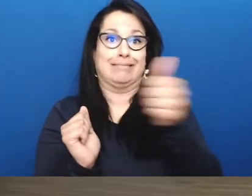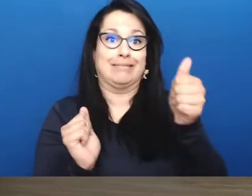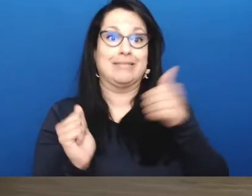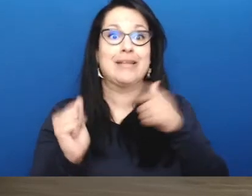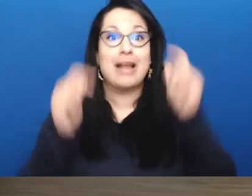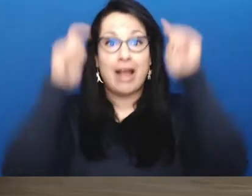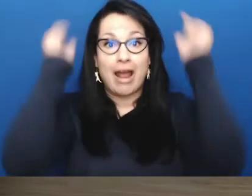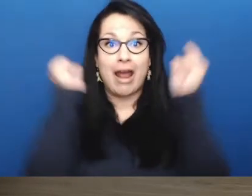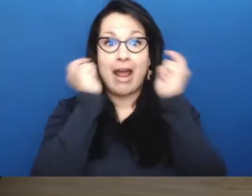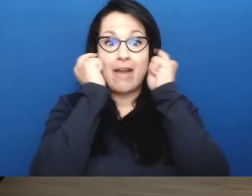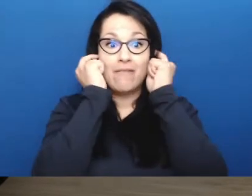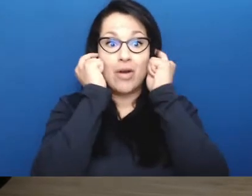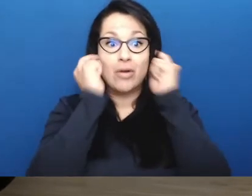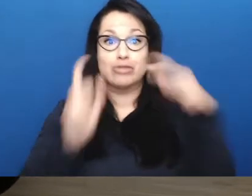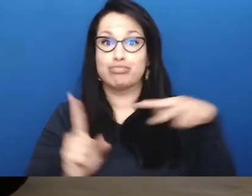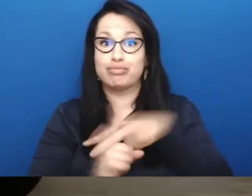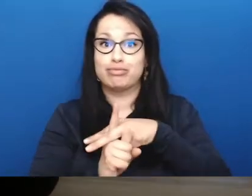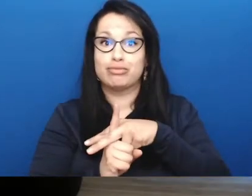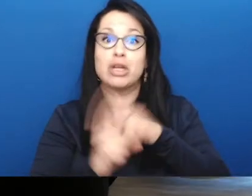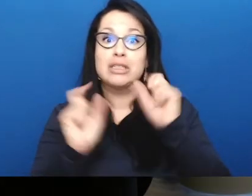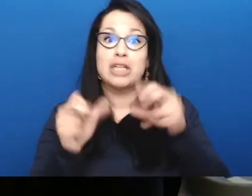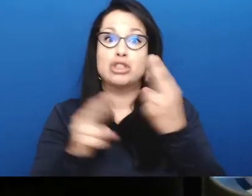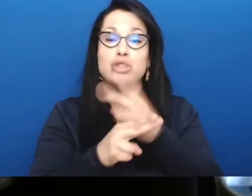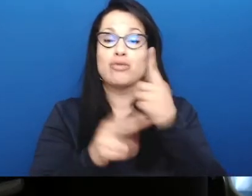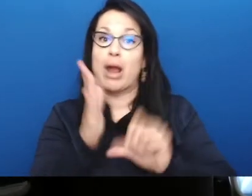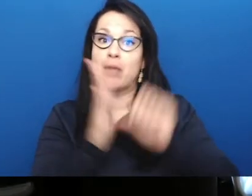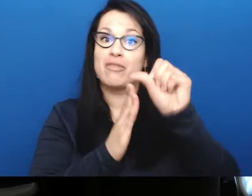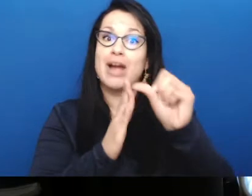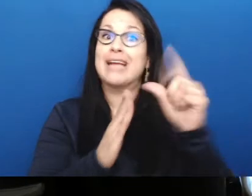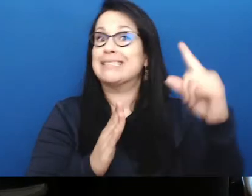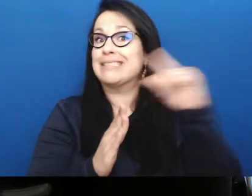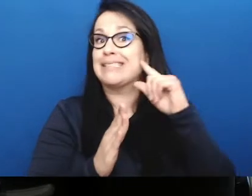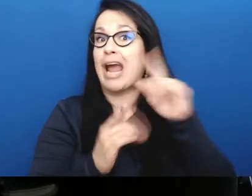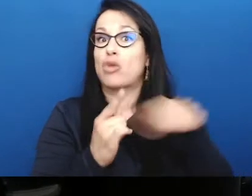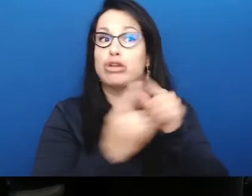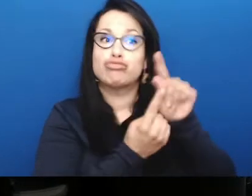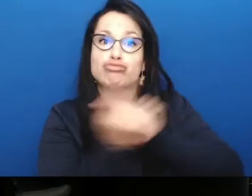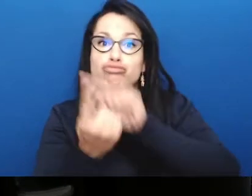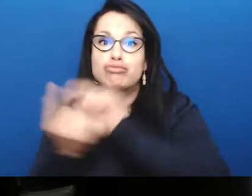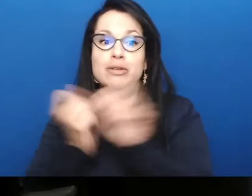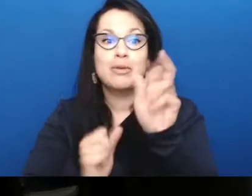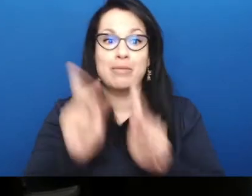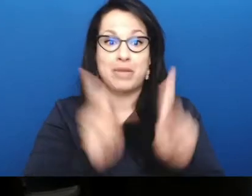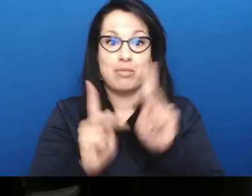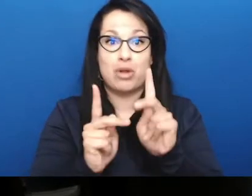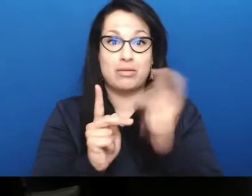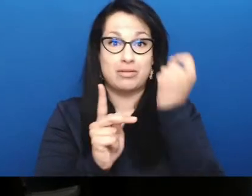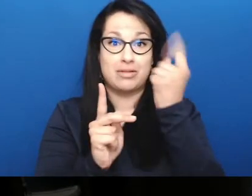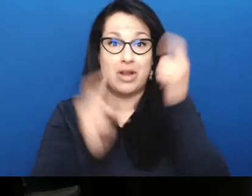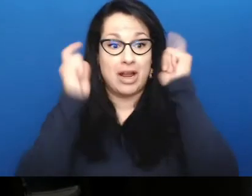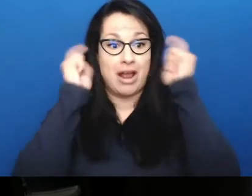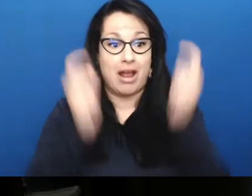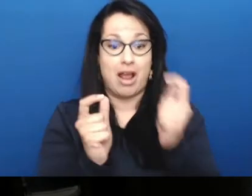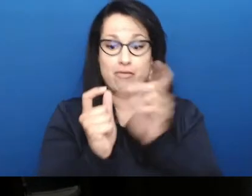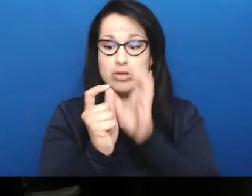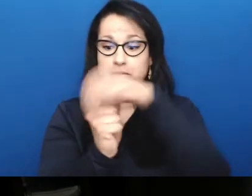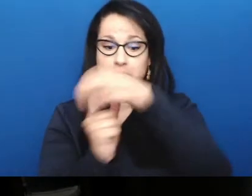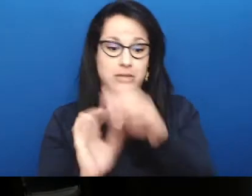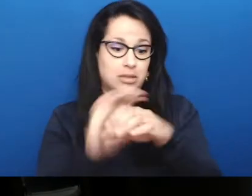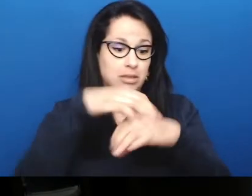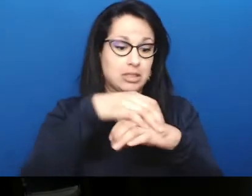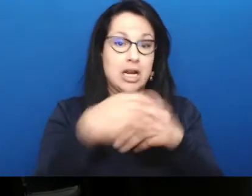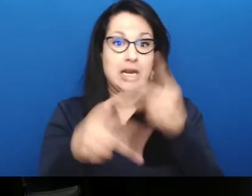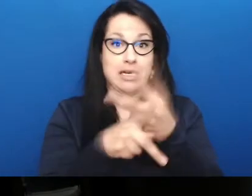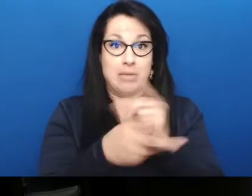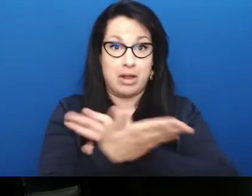during face-to-face interactions. Disposable sanitary covers for the headphones are included, allowing it to be easily